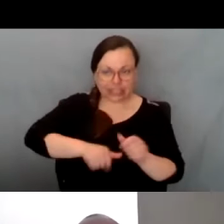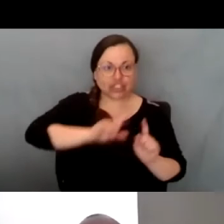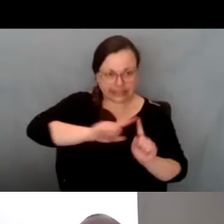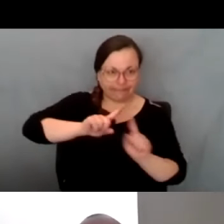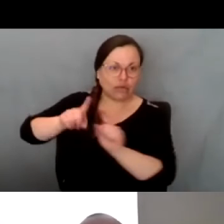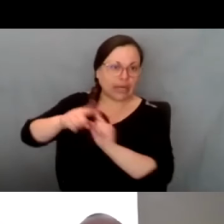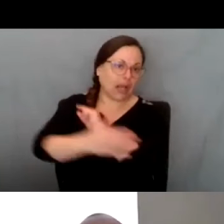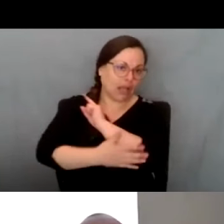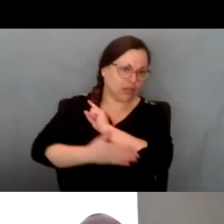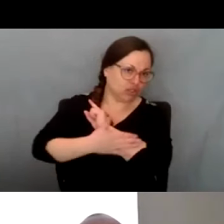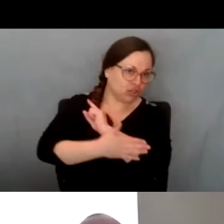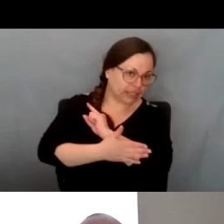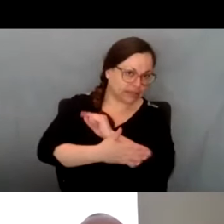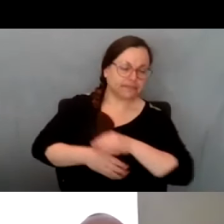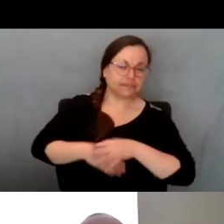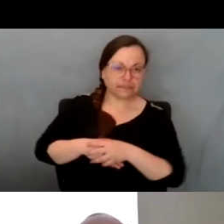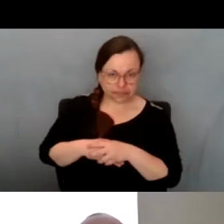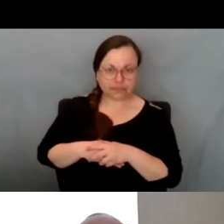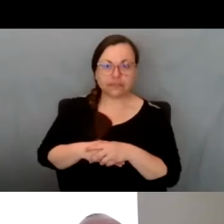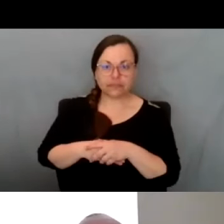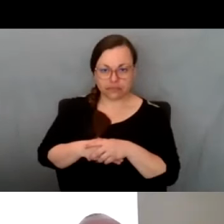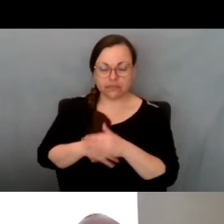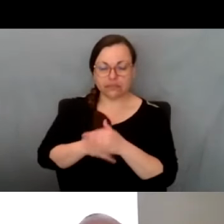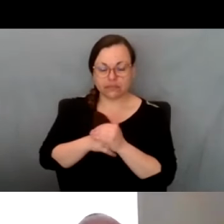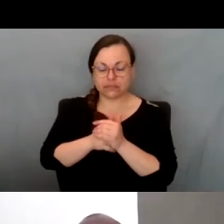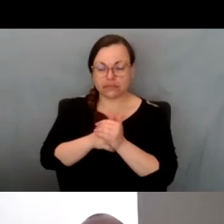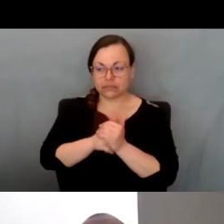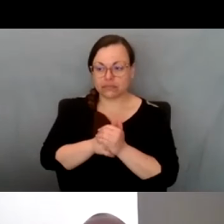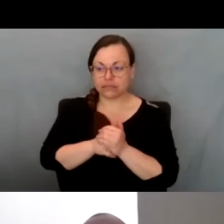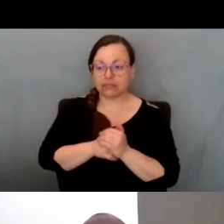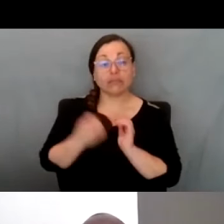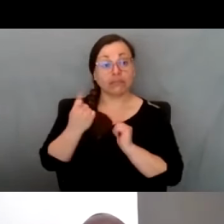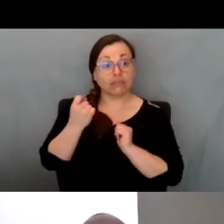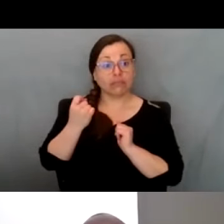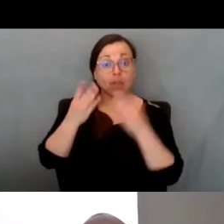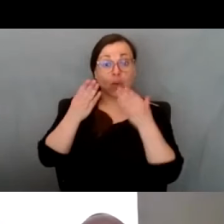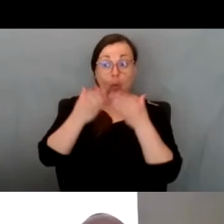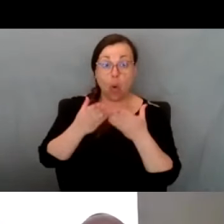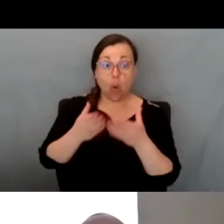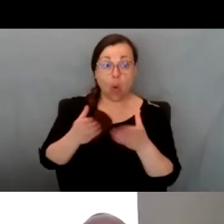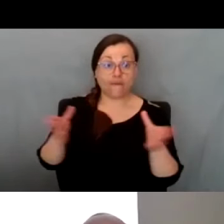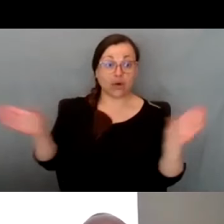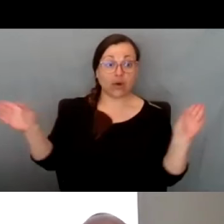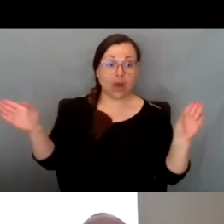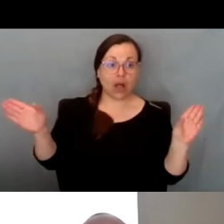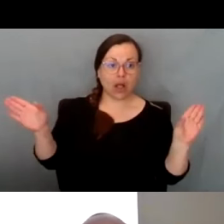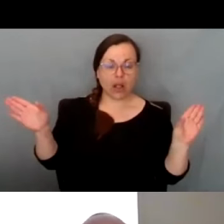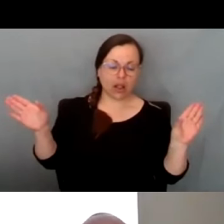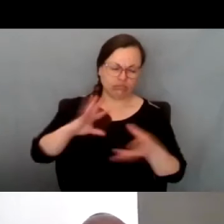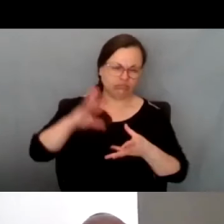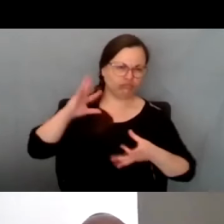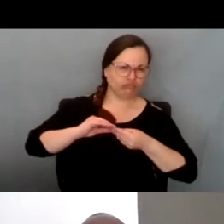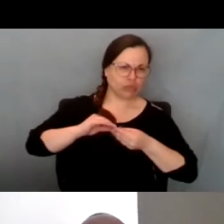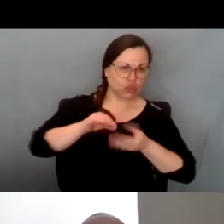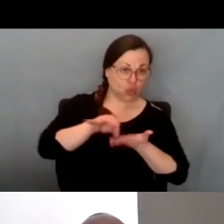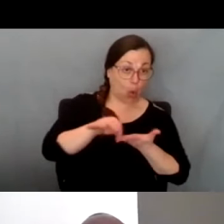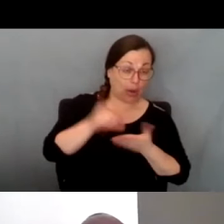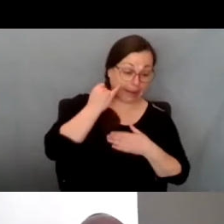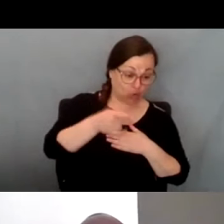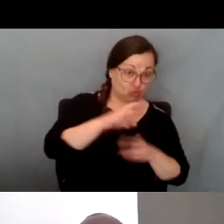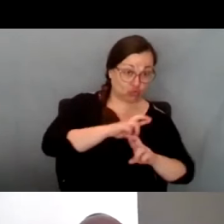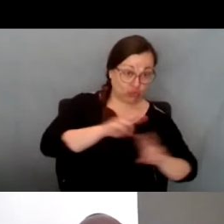countries. So though the overall weighted readiness score for the region might